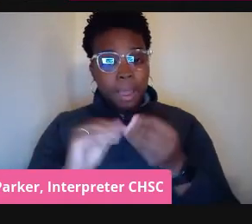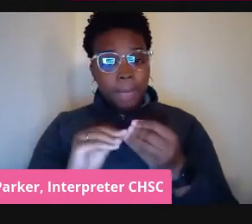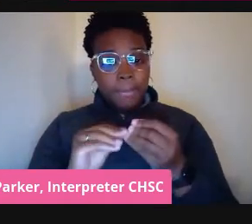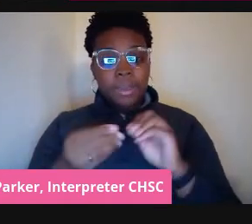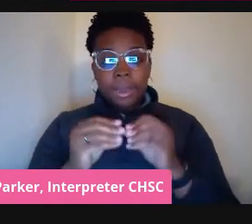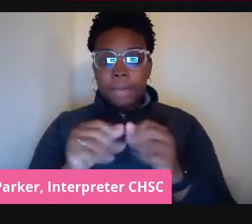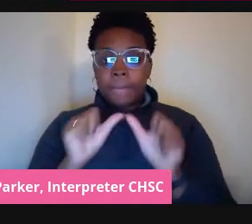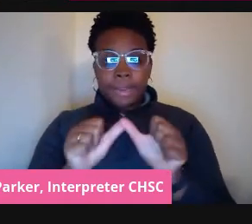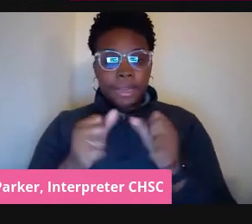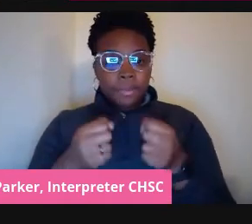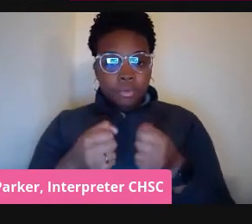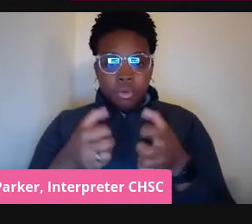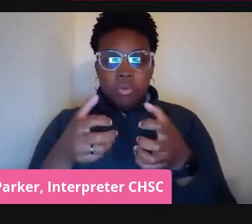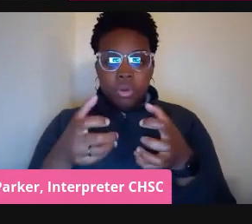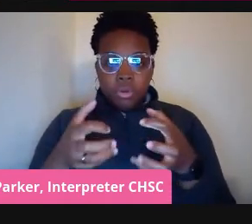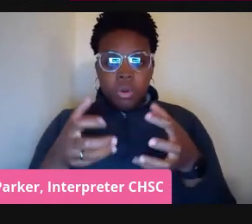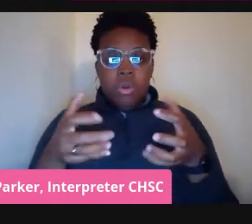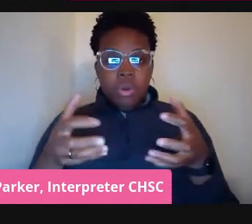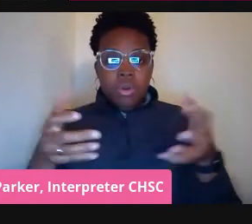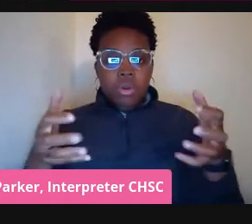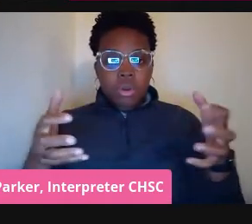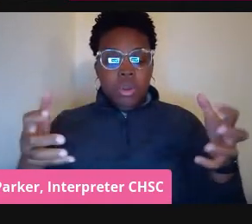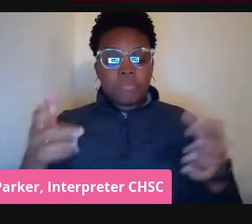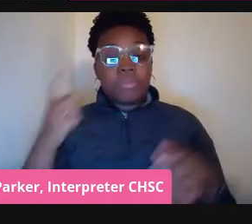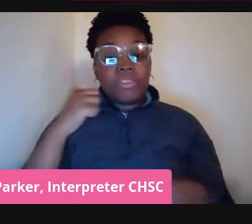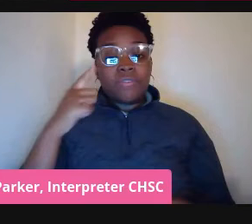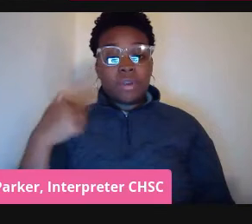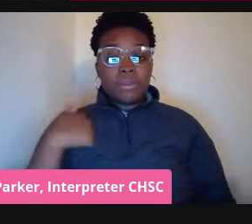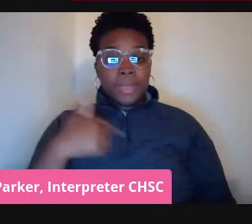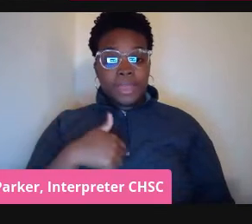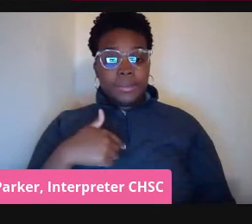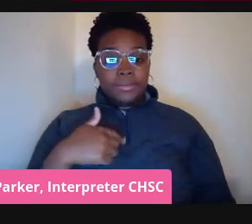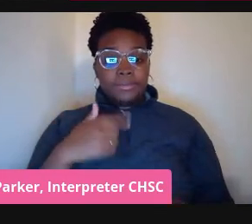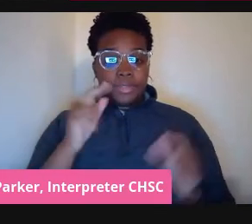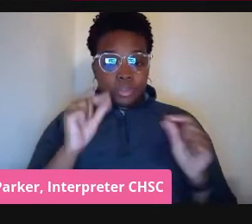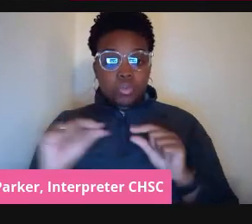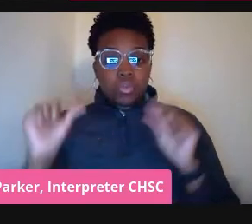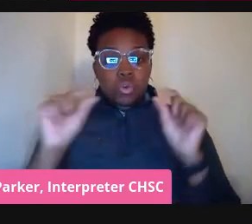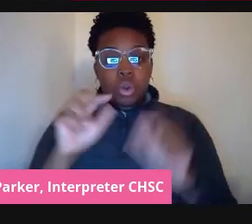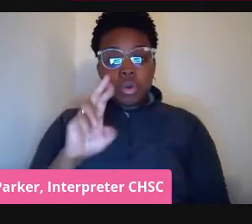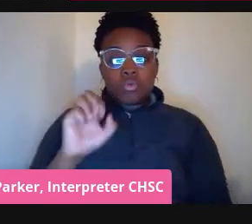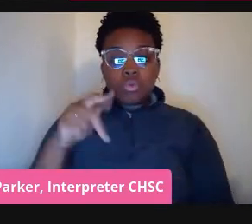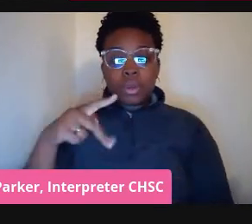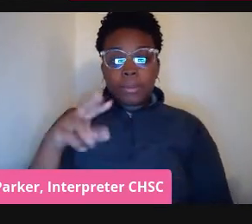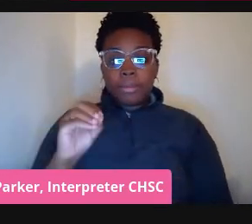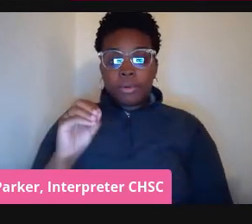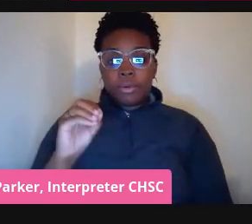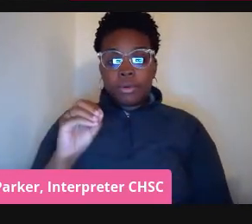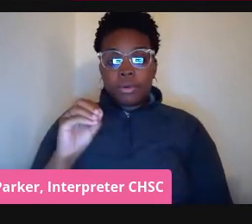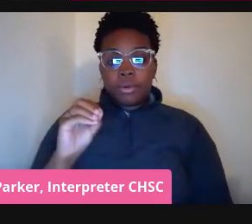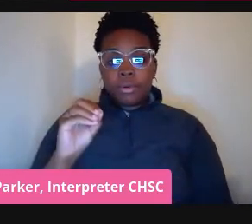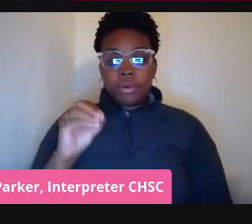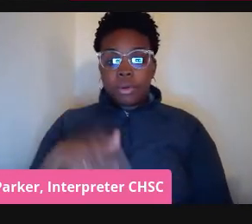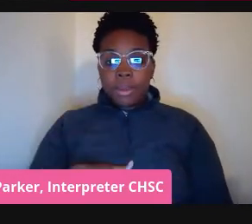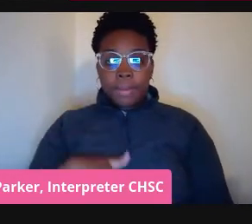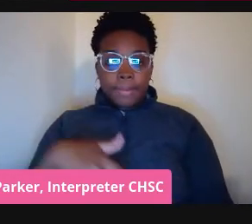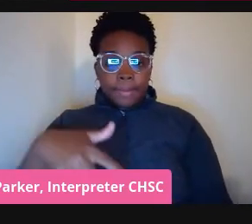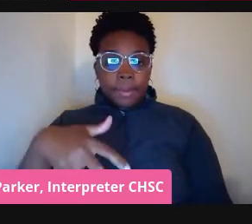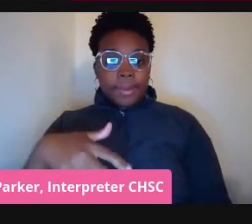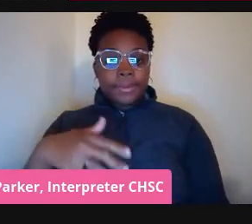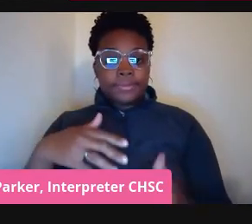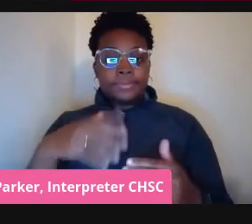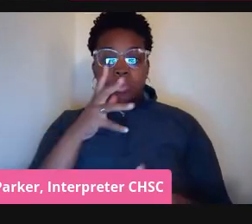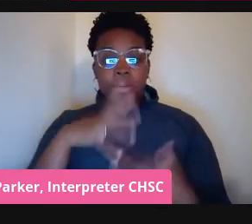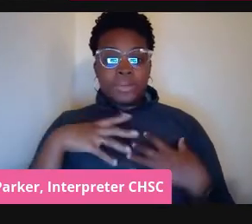growing. So for me to Google this reproductive pandemic and not be able to get the information that